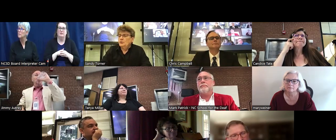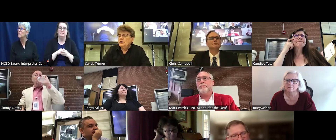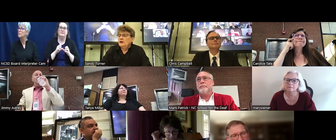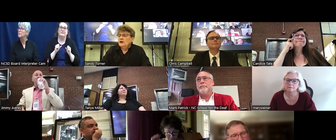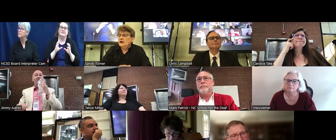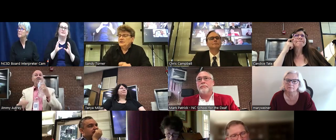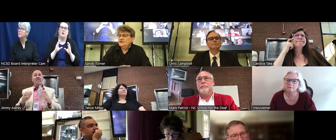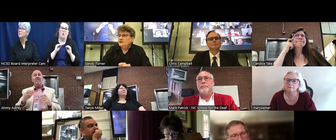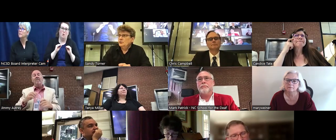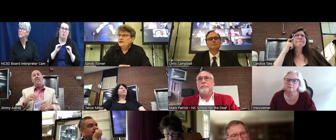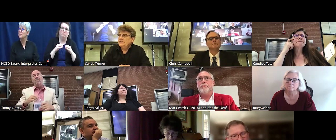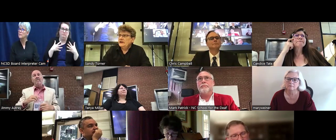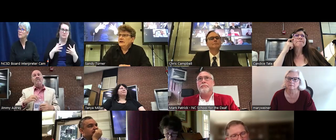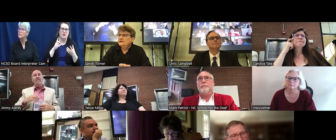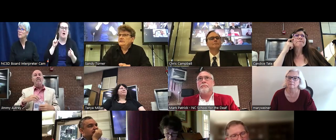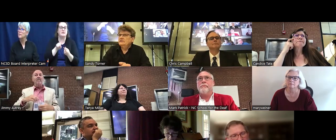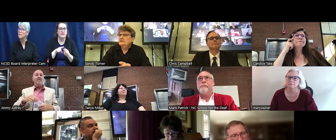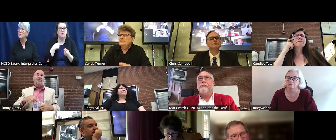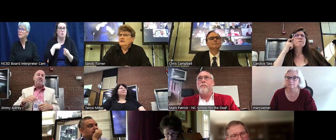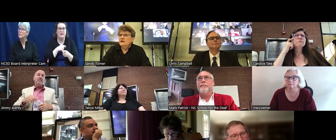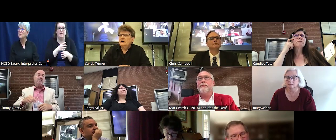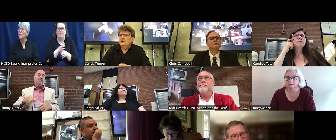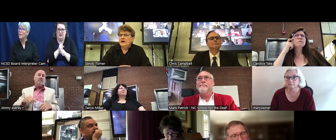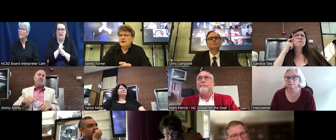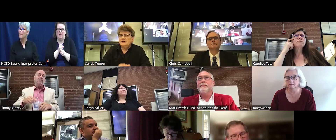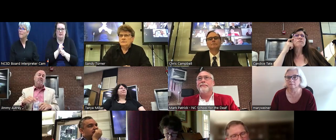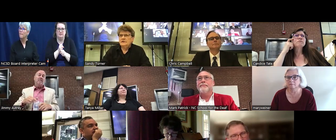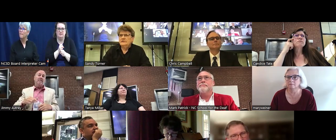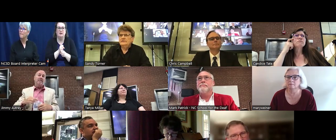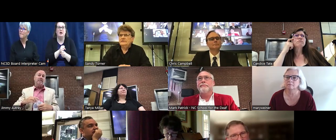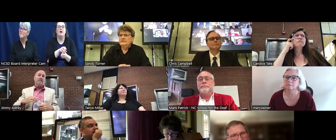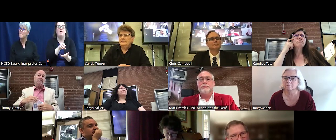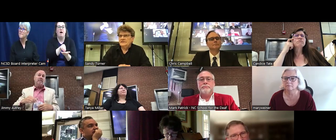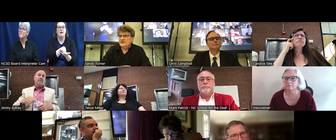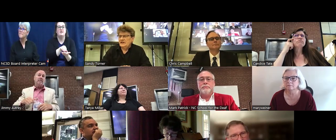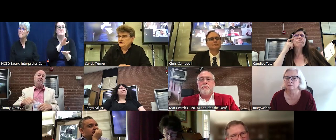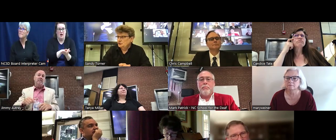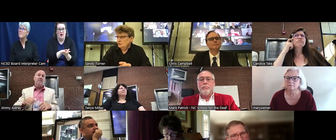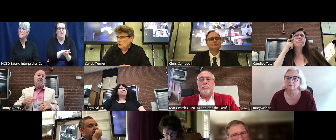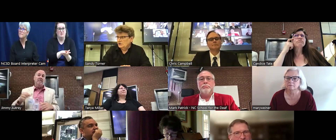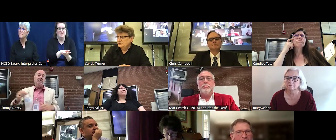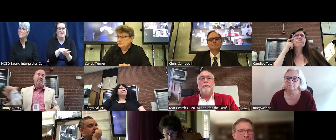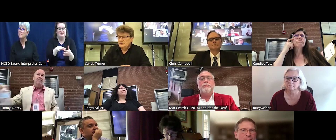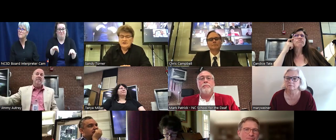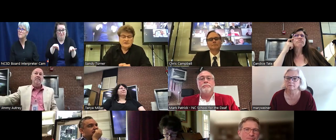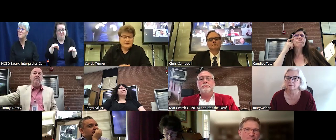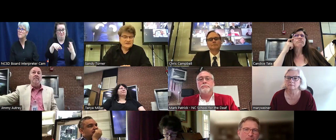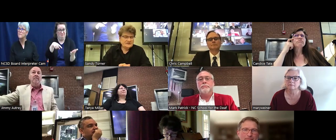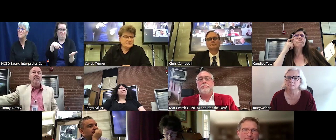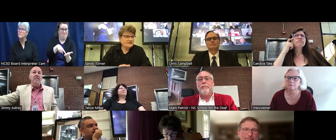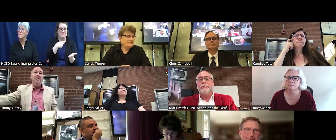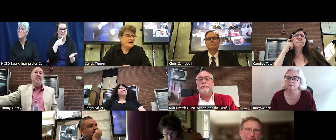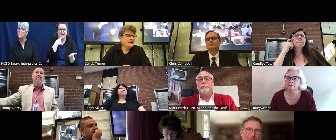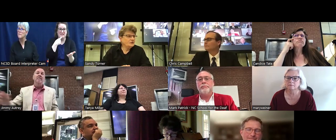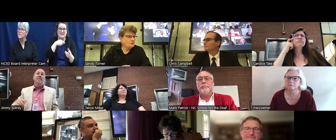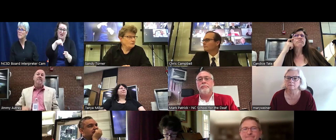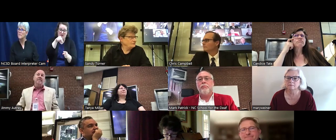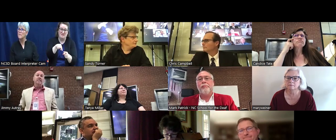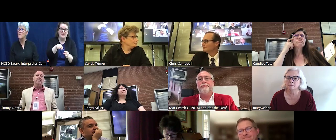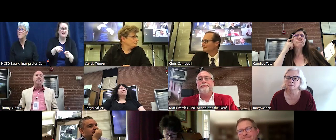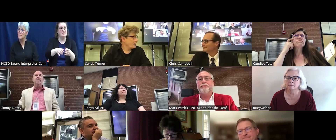So until we get a document that says to us, this is the